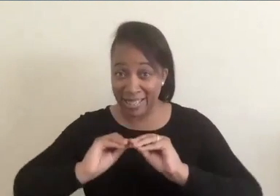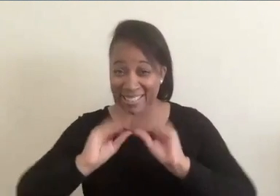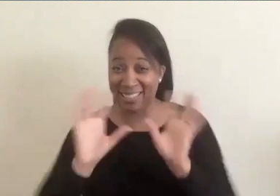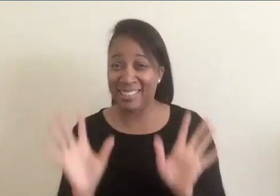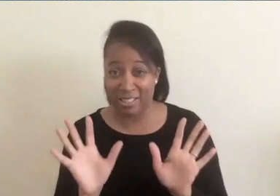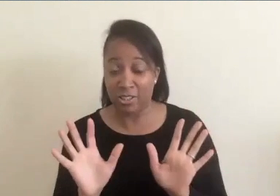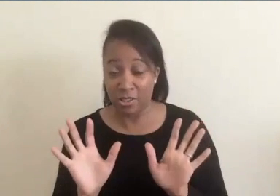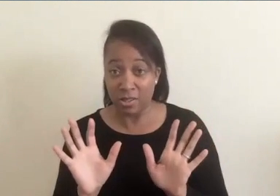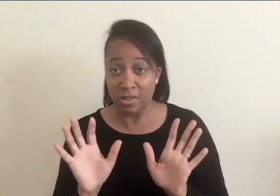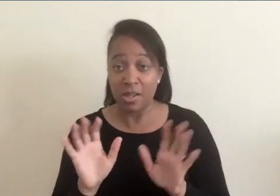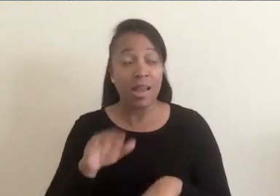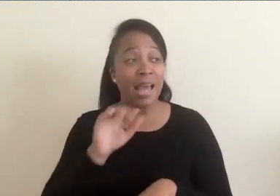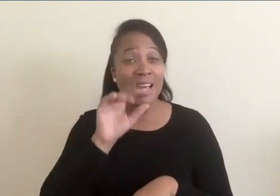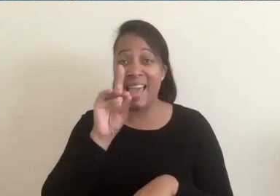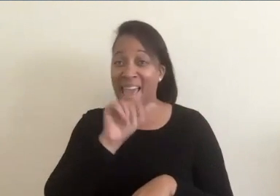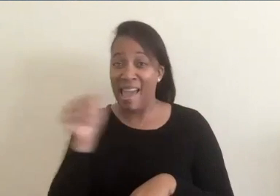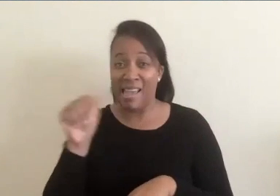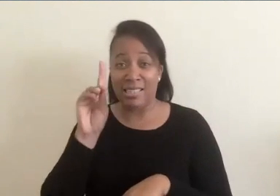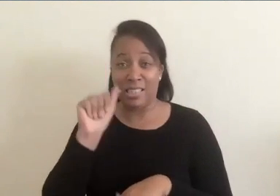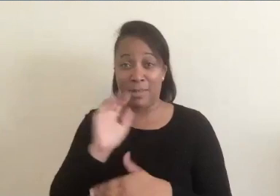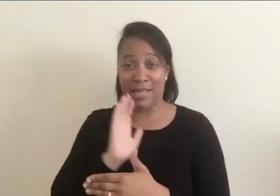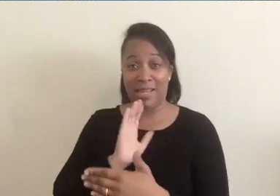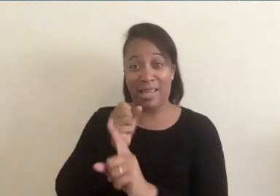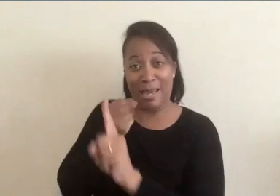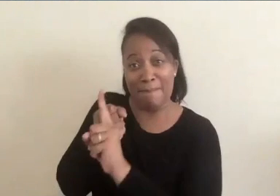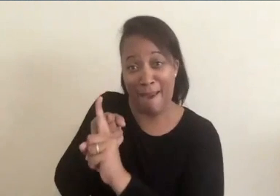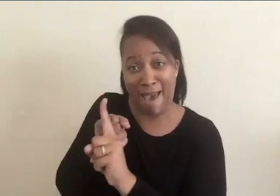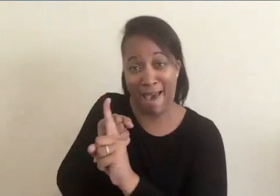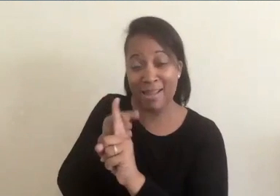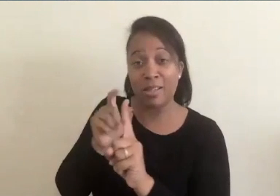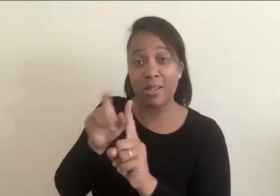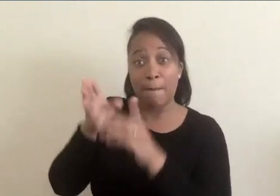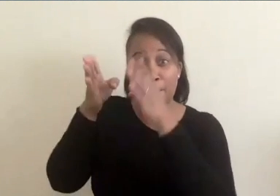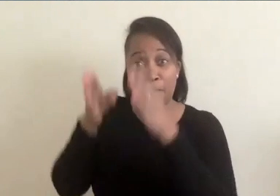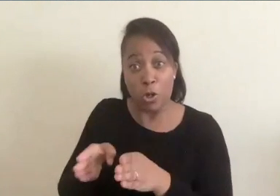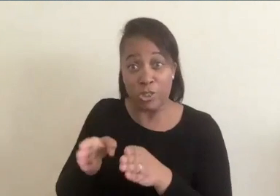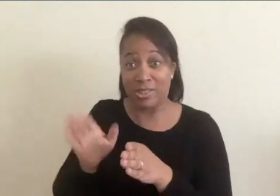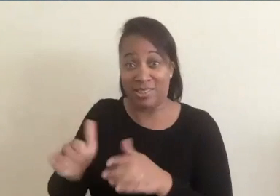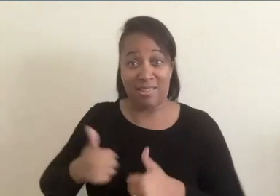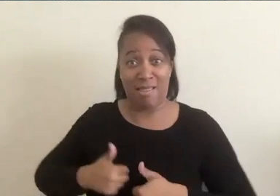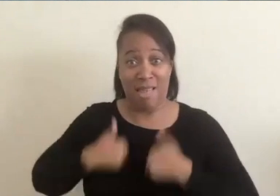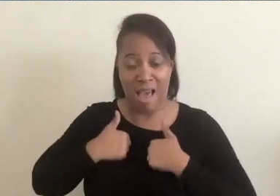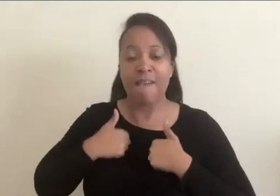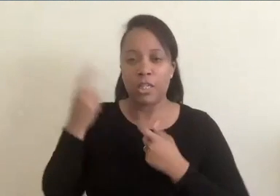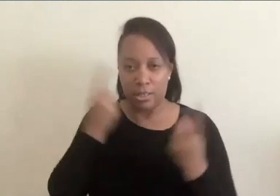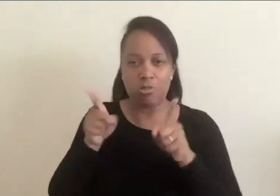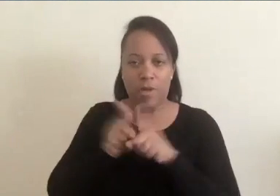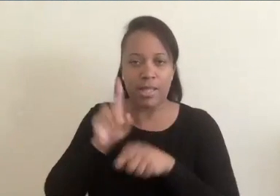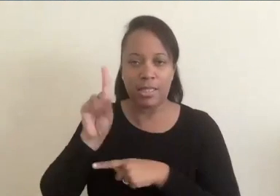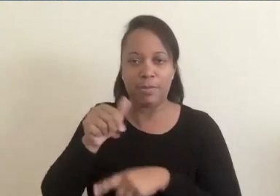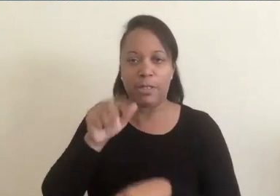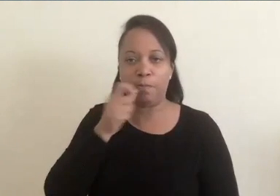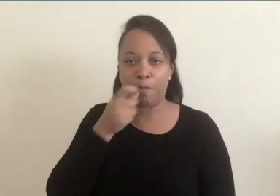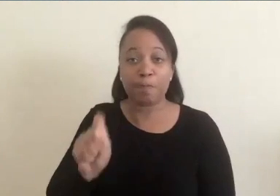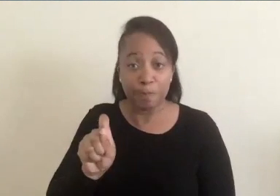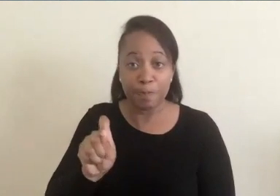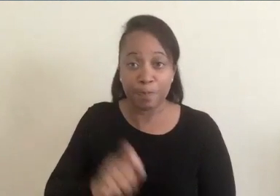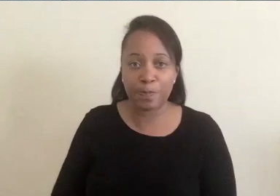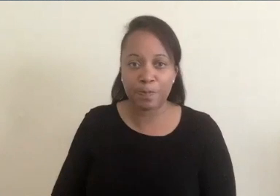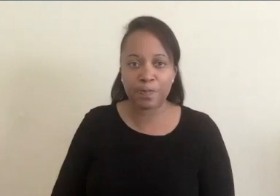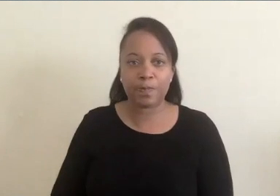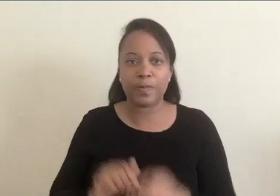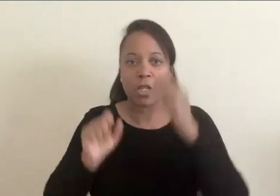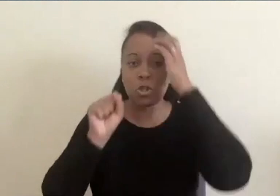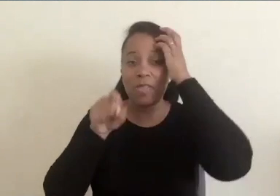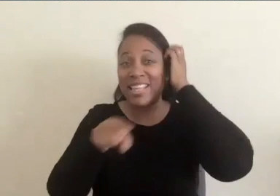that a disability that affected almost anything that was happening with that person could be a disability. So